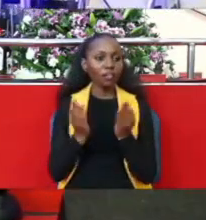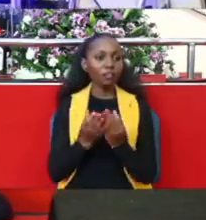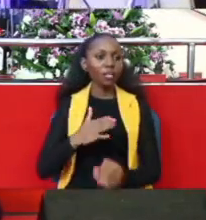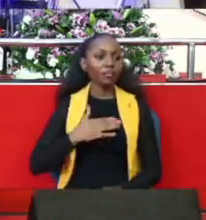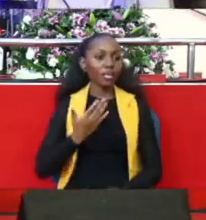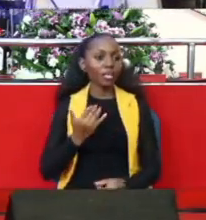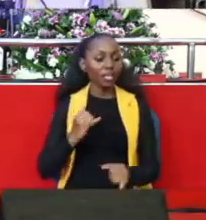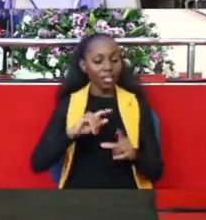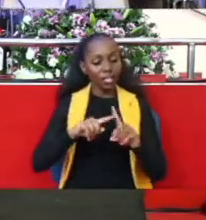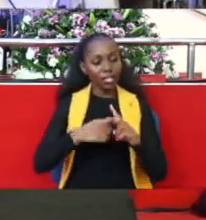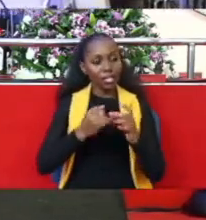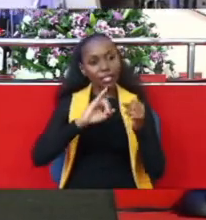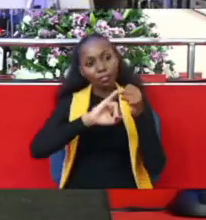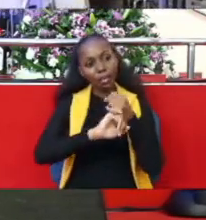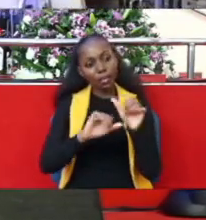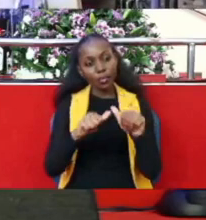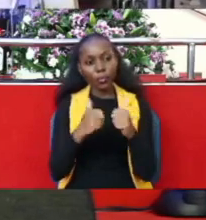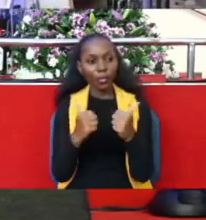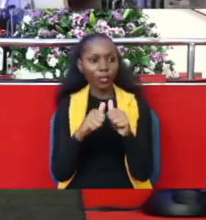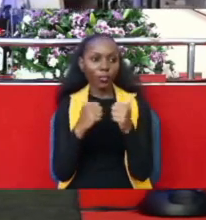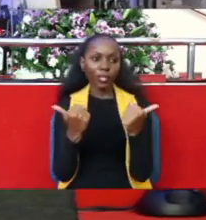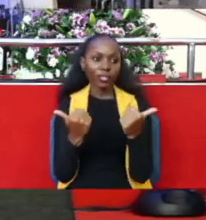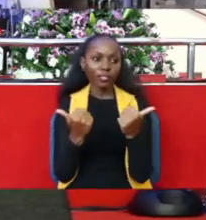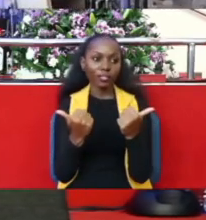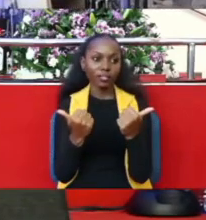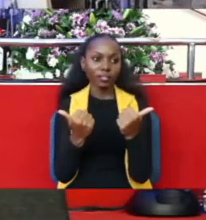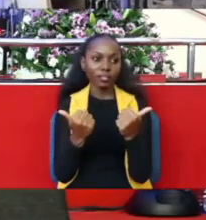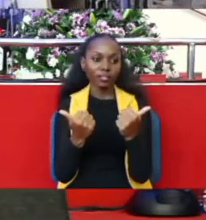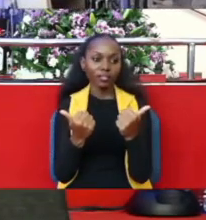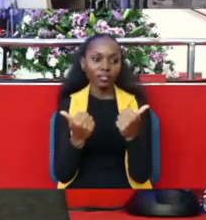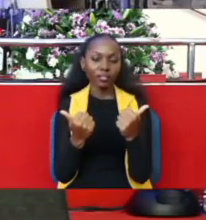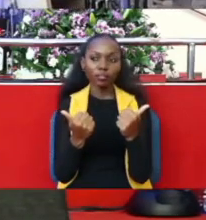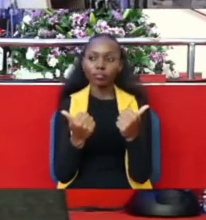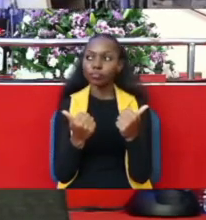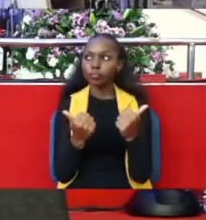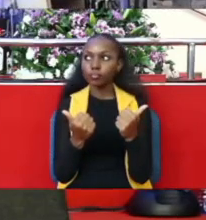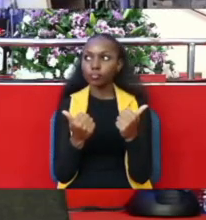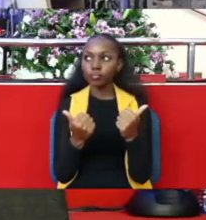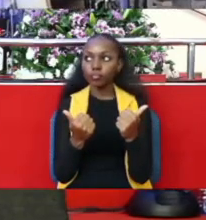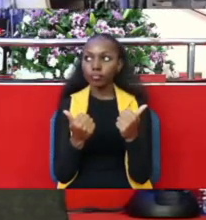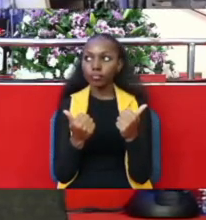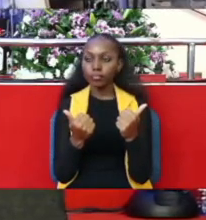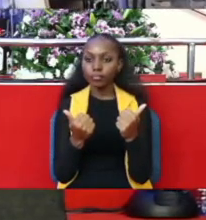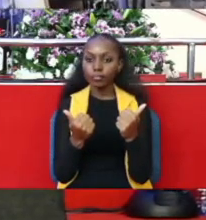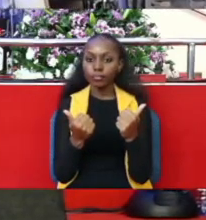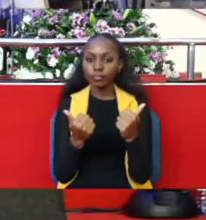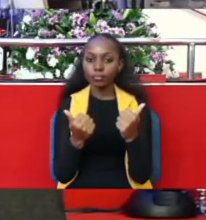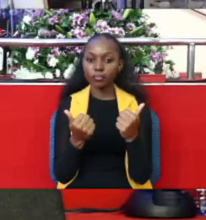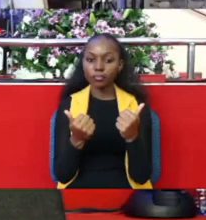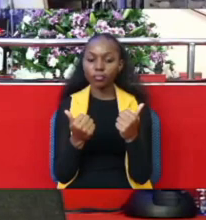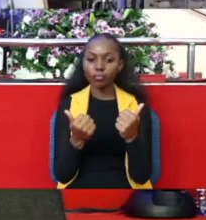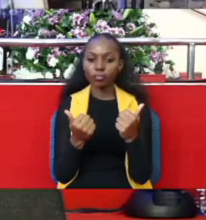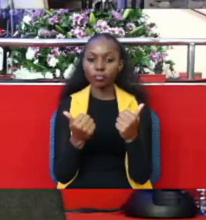of my family members. Nikasikia kwamba watu wa sita wakisema ya kwamba hiyo maneno inaishia kwangu na haitaweza kufanya kazi